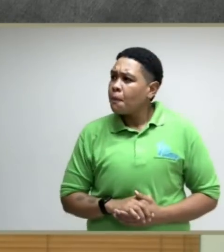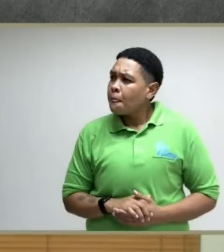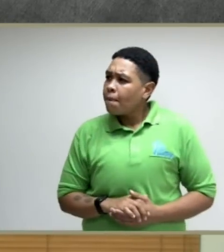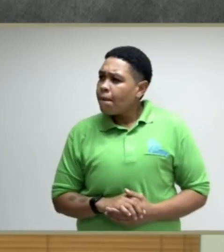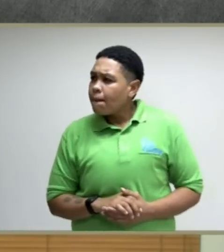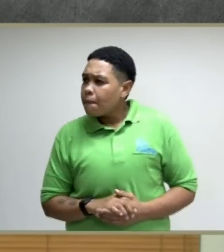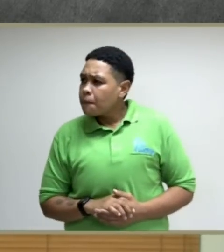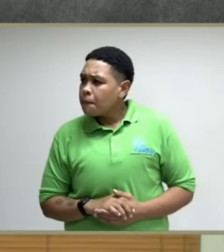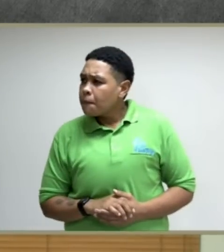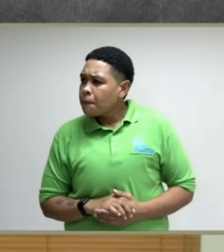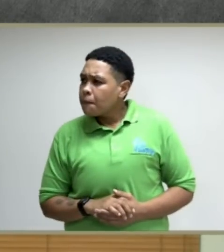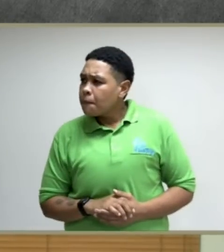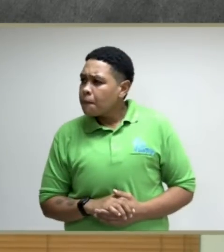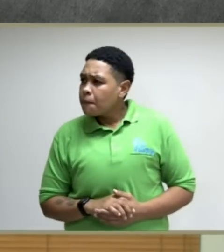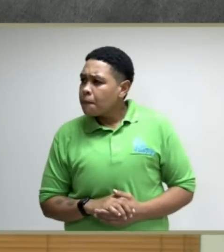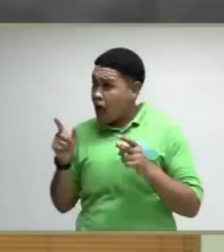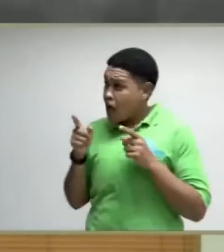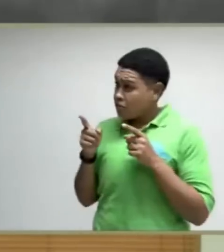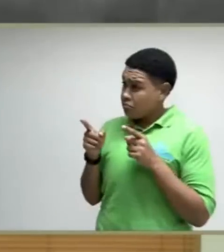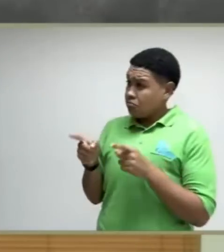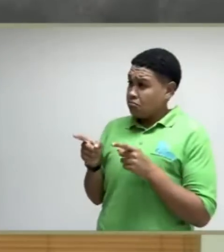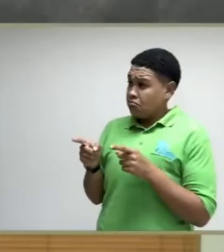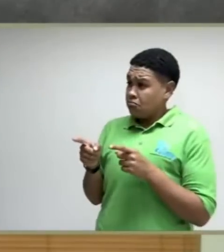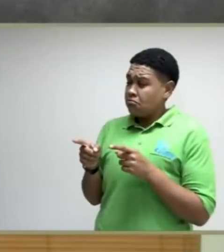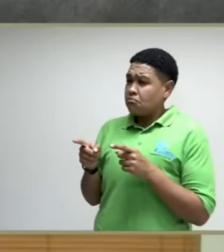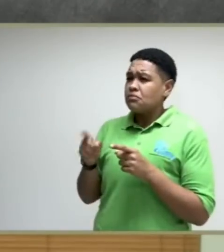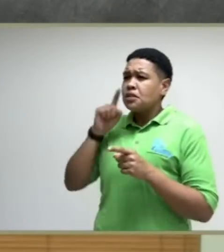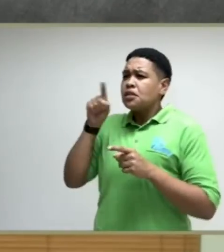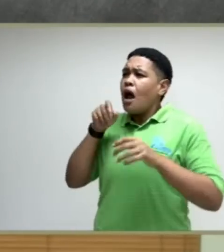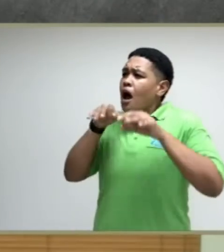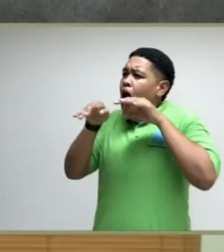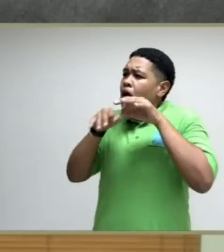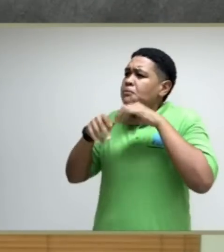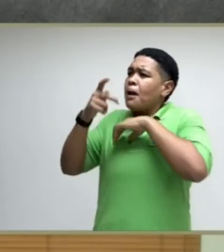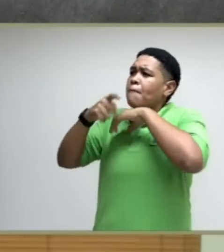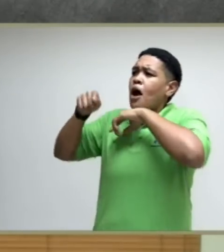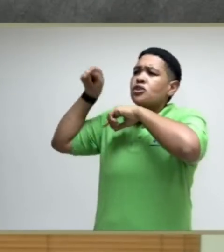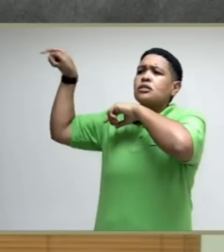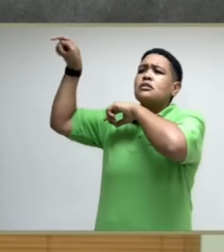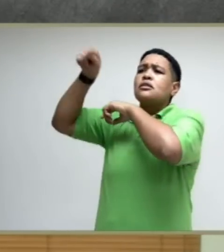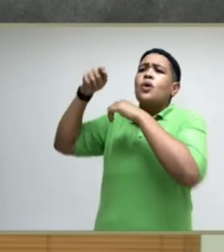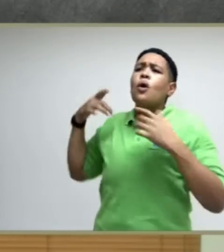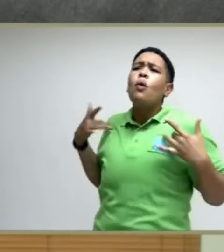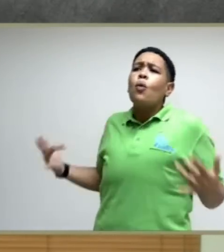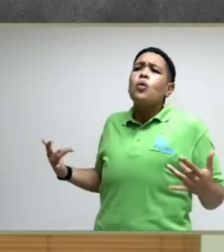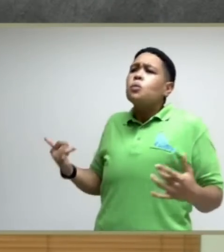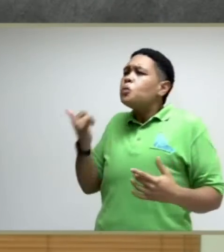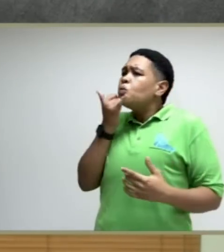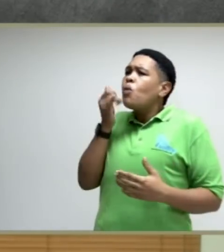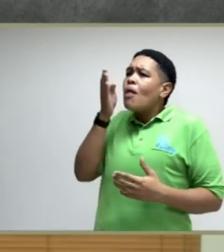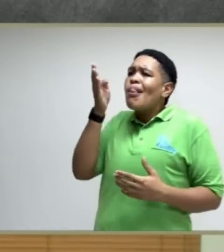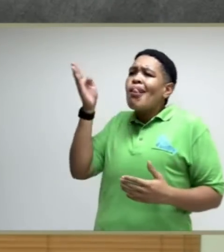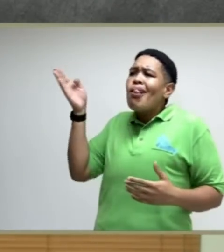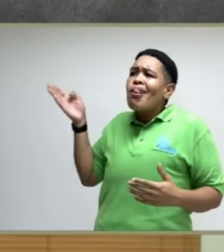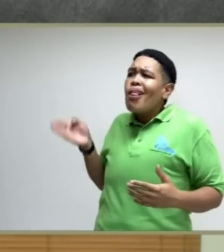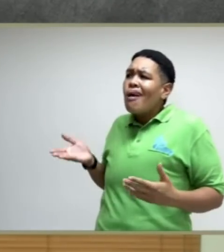This set of slides look at what is happening across the parishes to indicate that the problem that we're facing